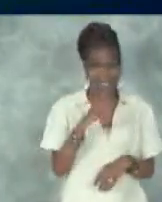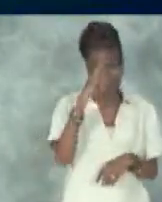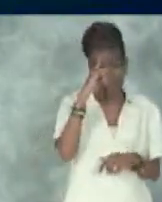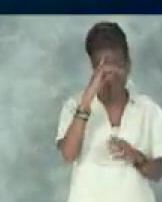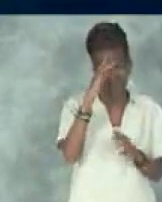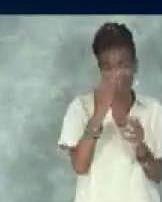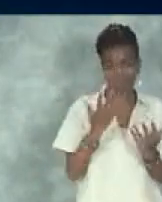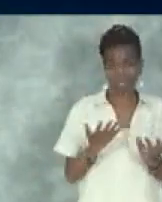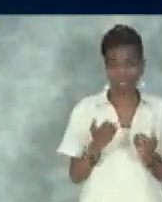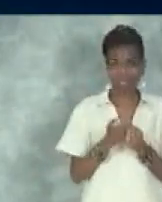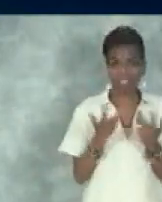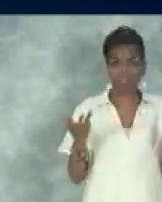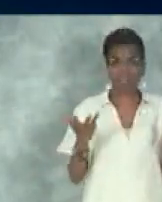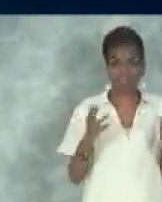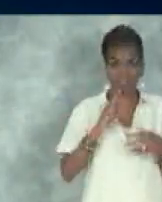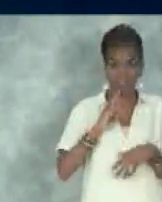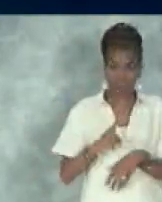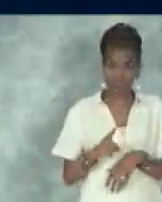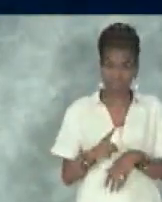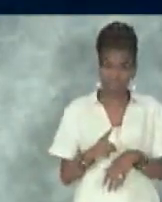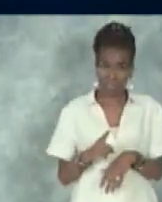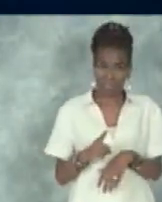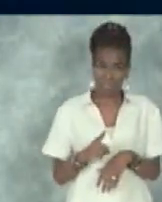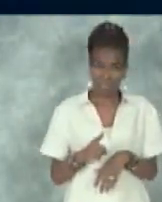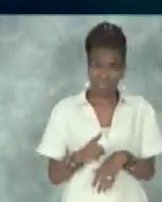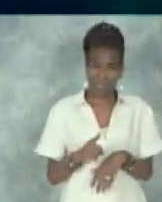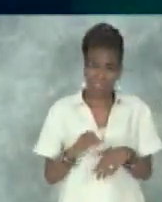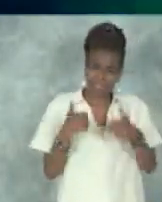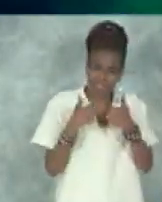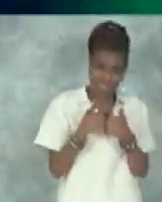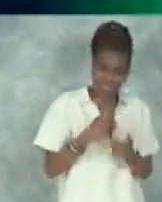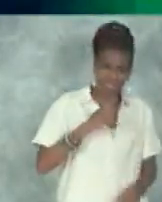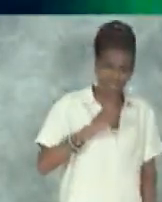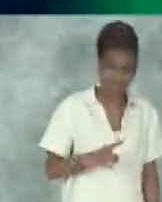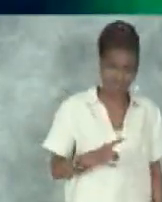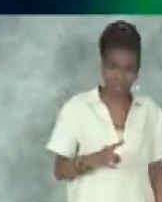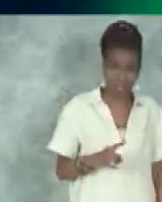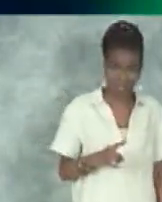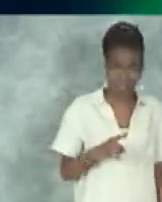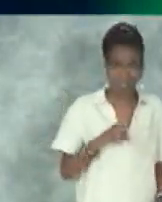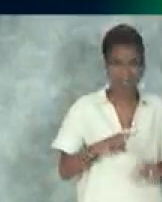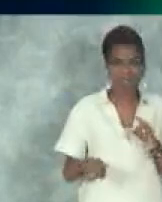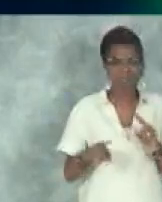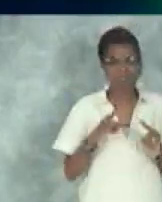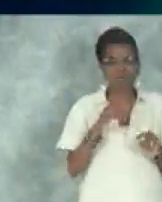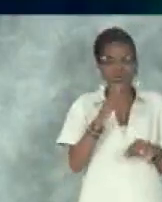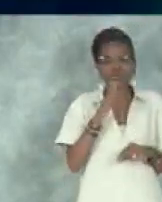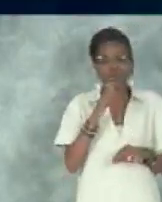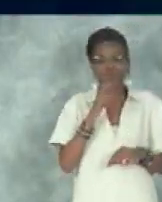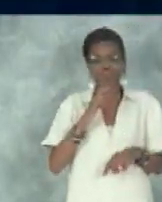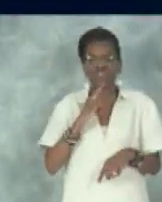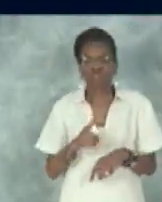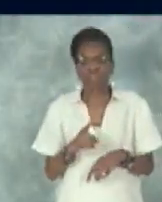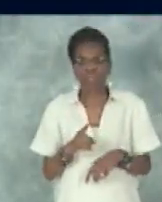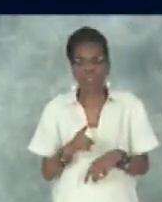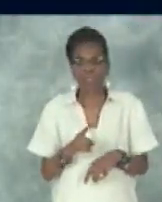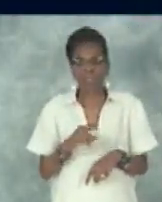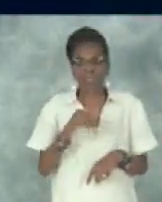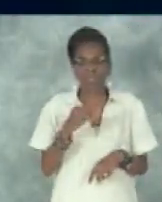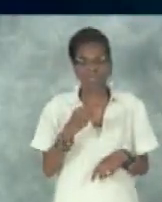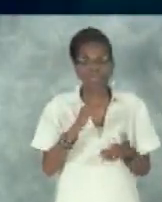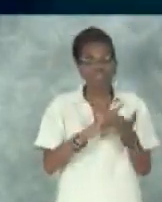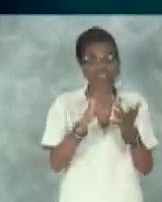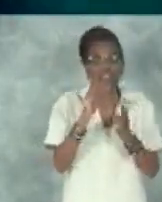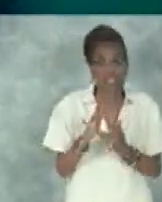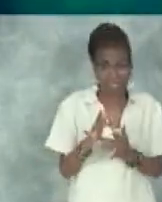all of that is real. But guess what's more real? He who began a good work in you. And